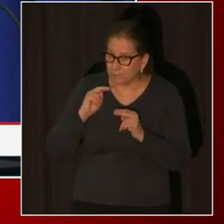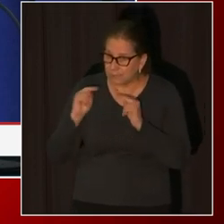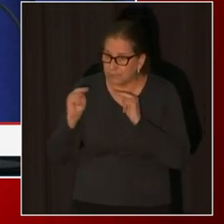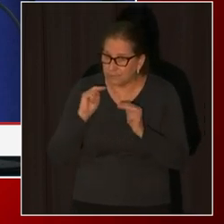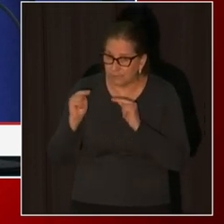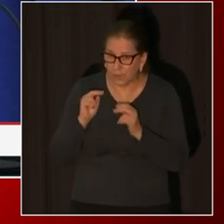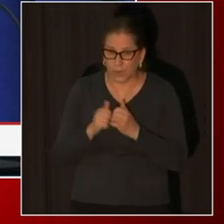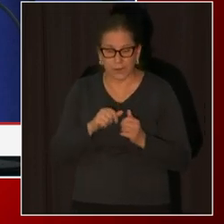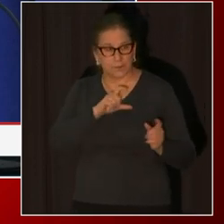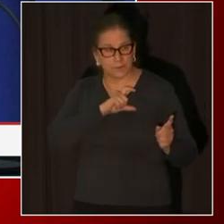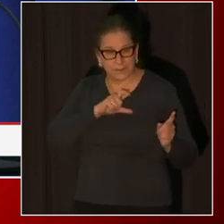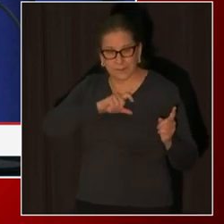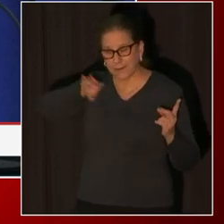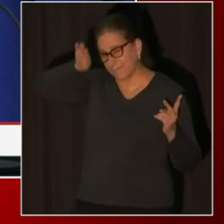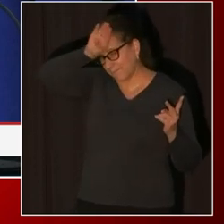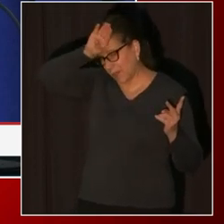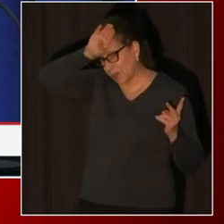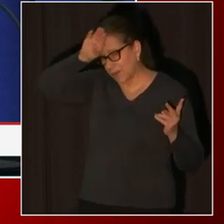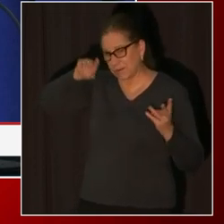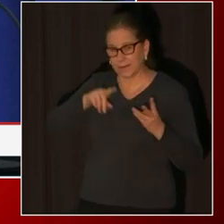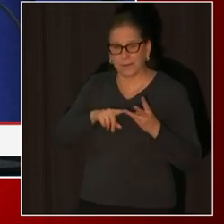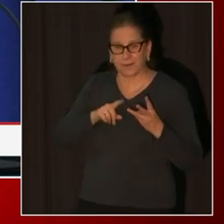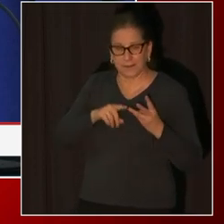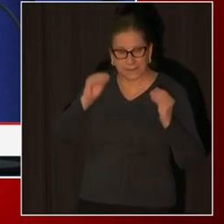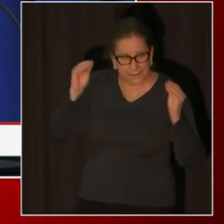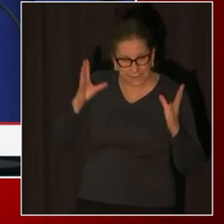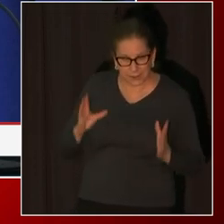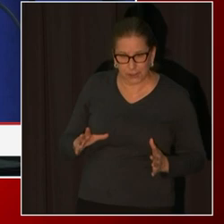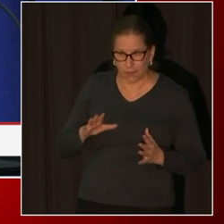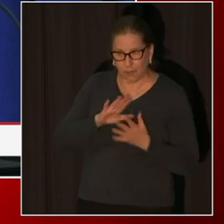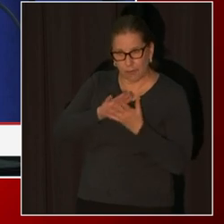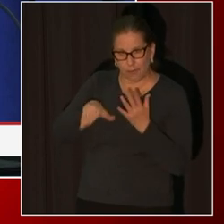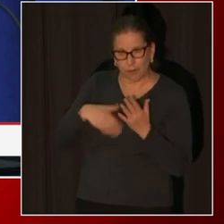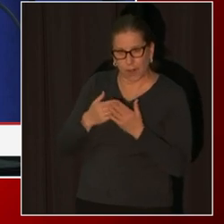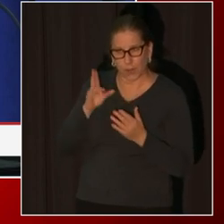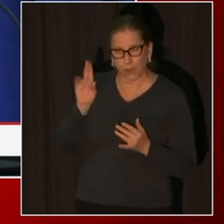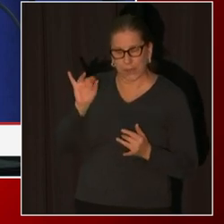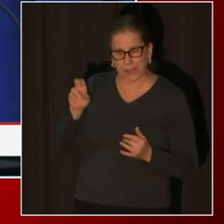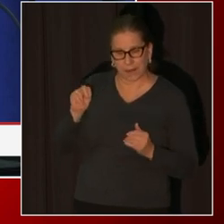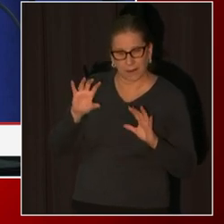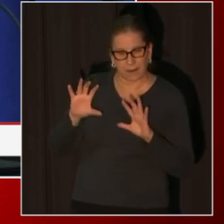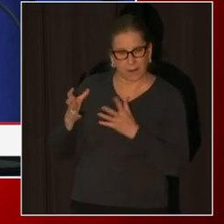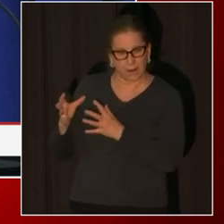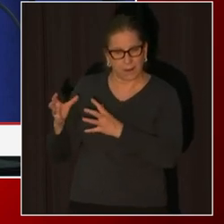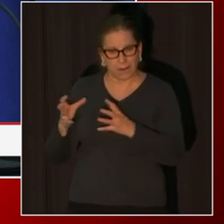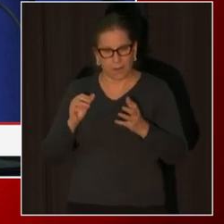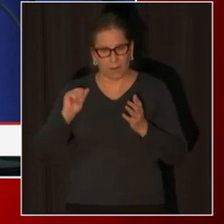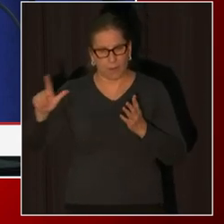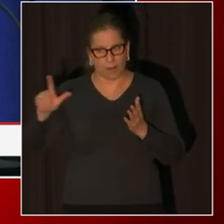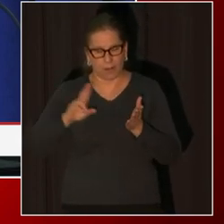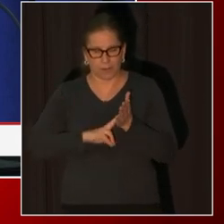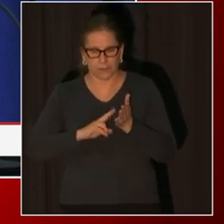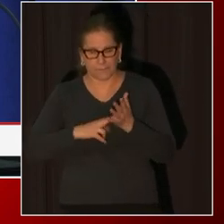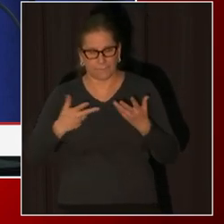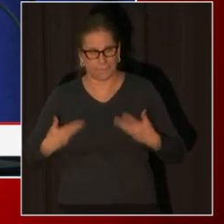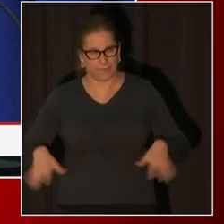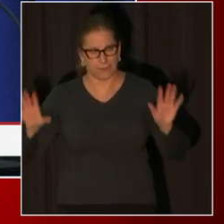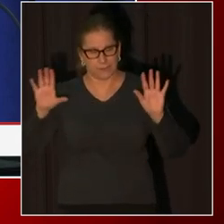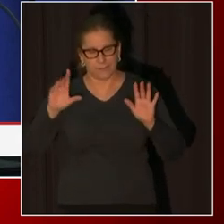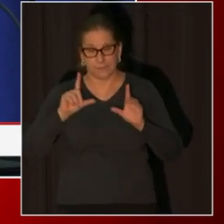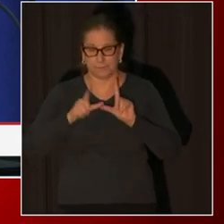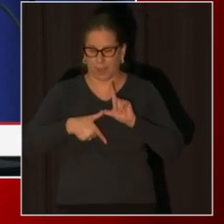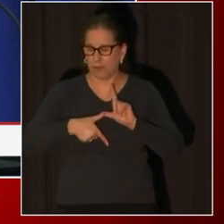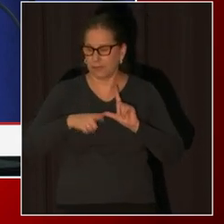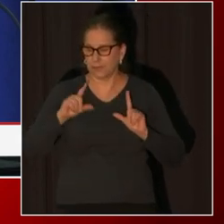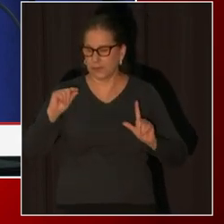and teachers now, as all three of those contracts expired in 2020, and they don't have active CBAs,